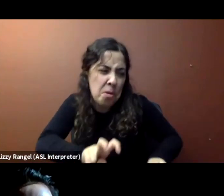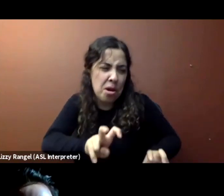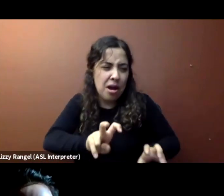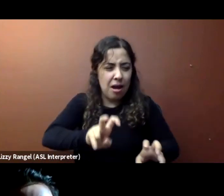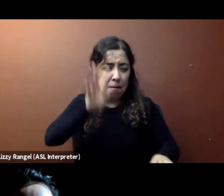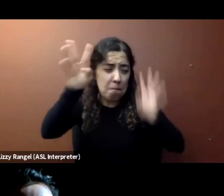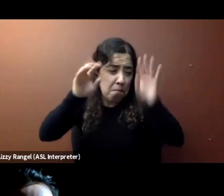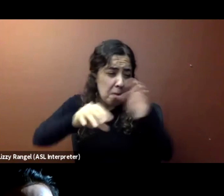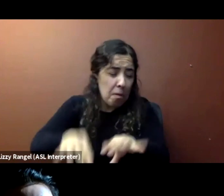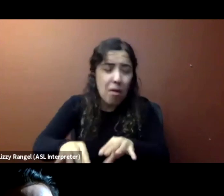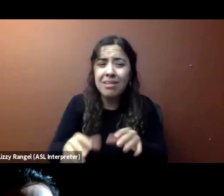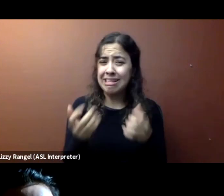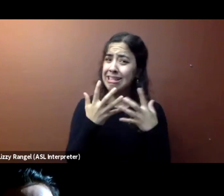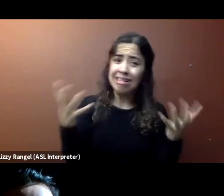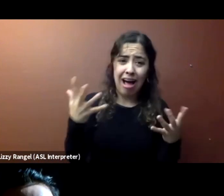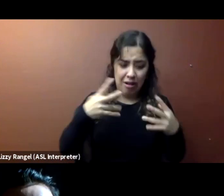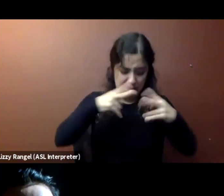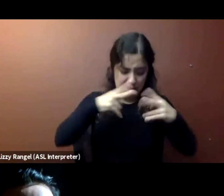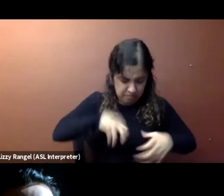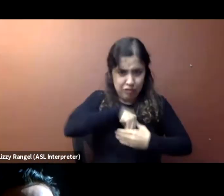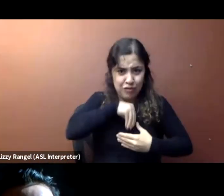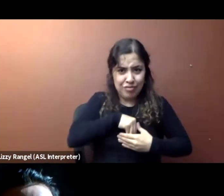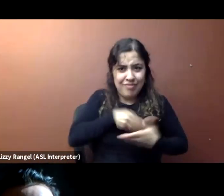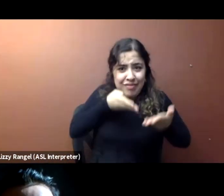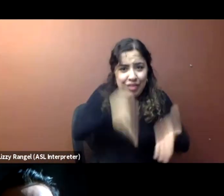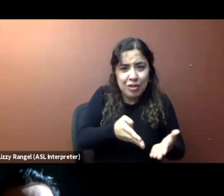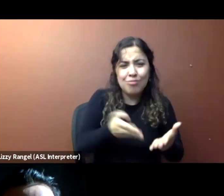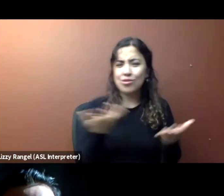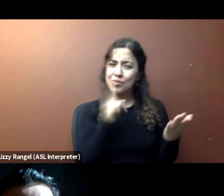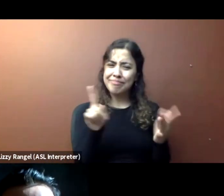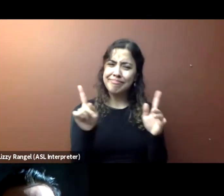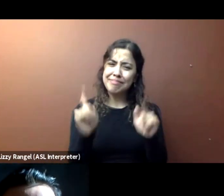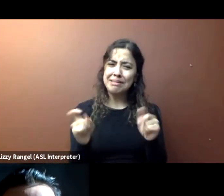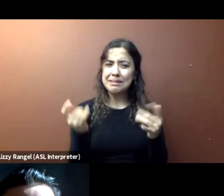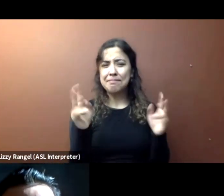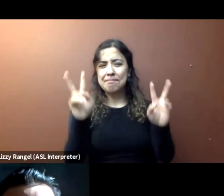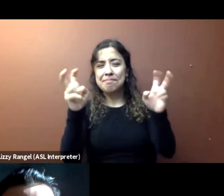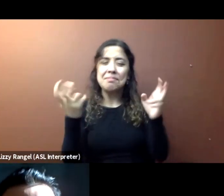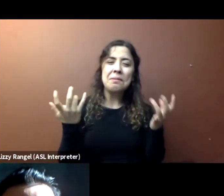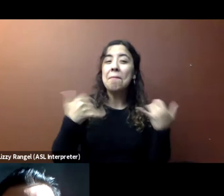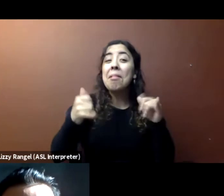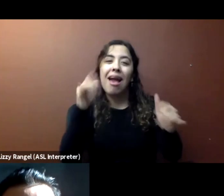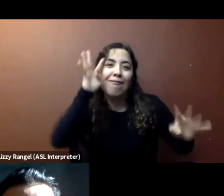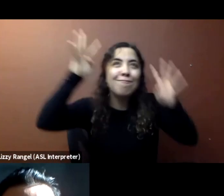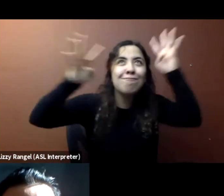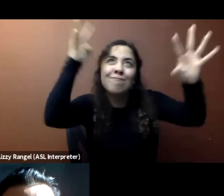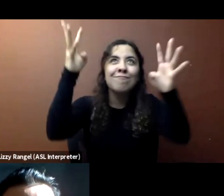And I want you to just really play and have fun, and,